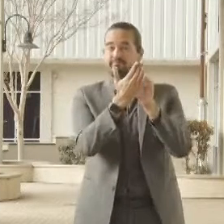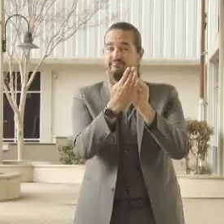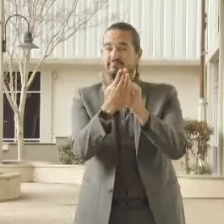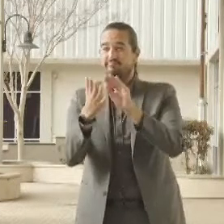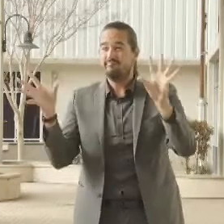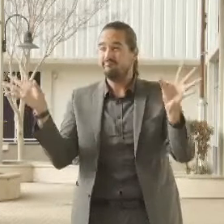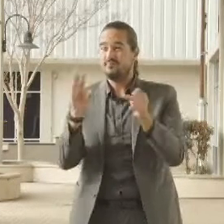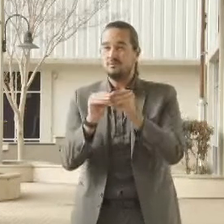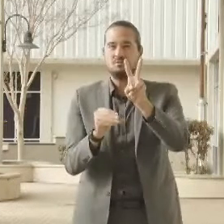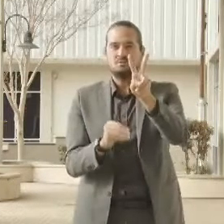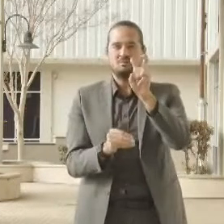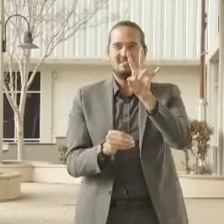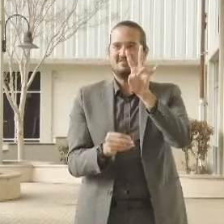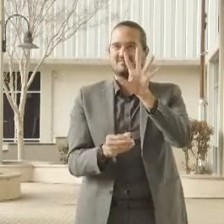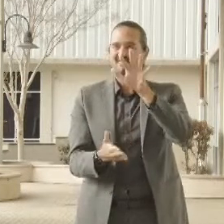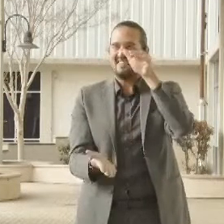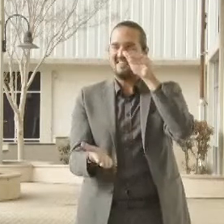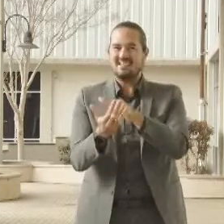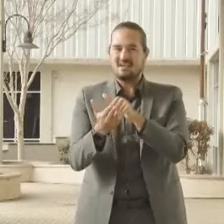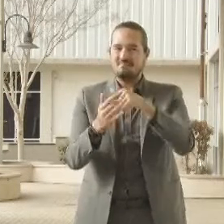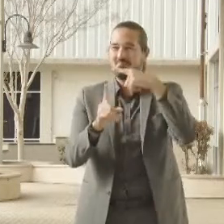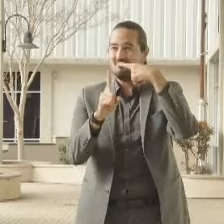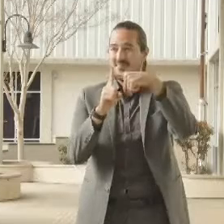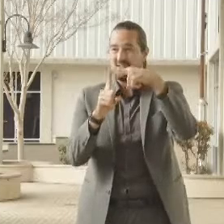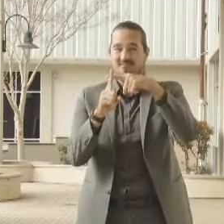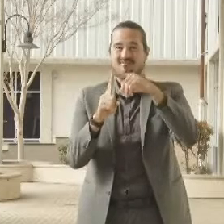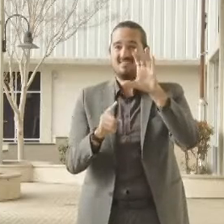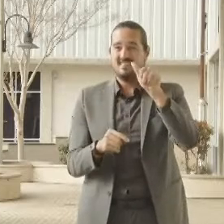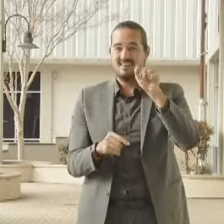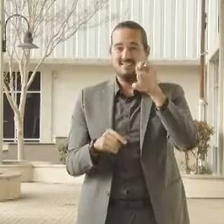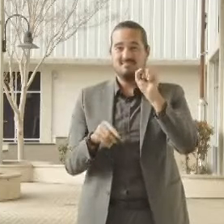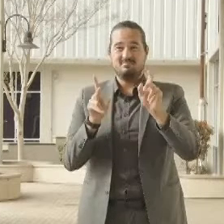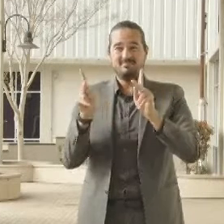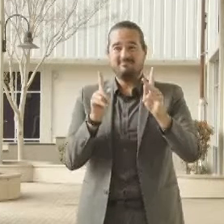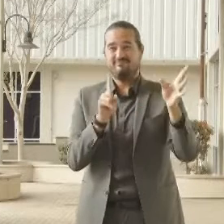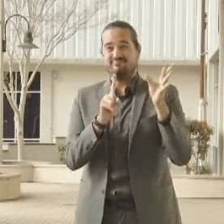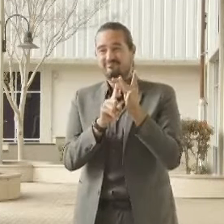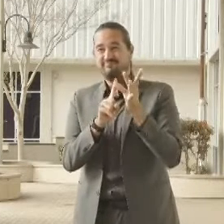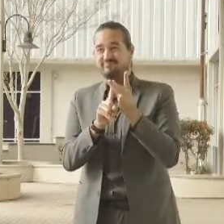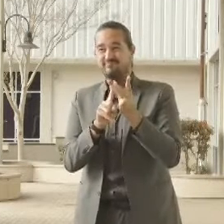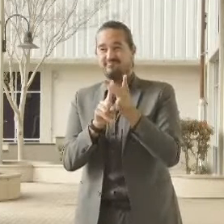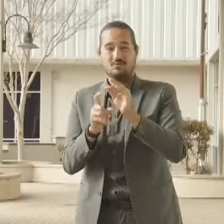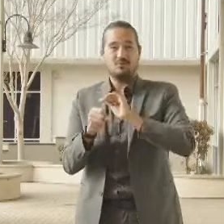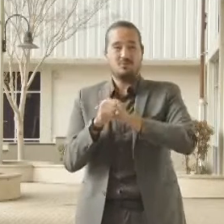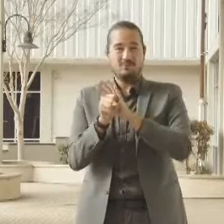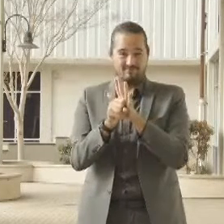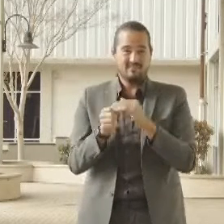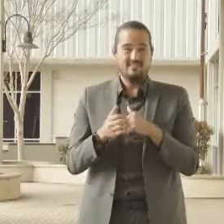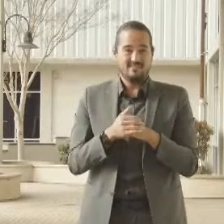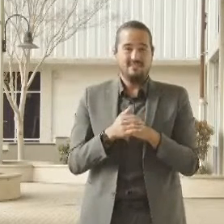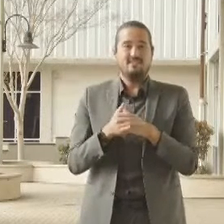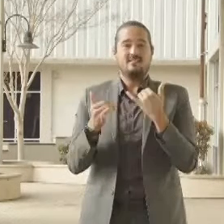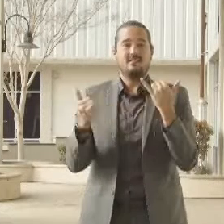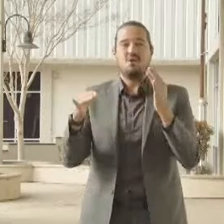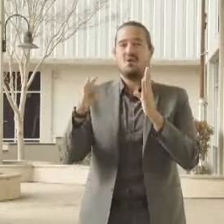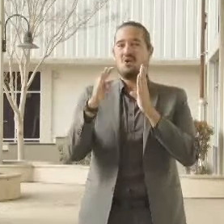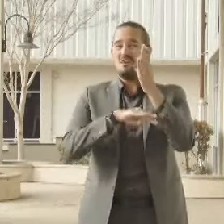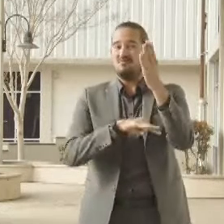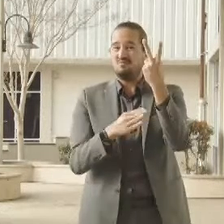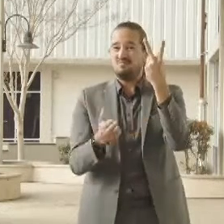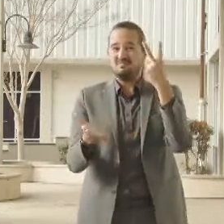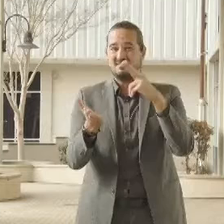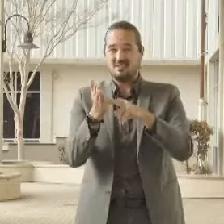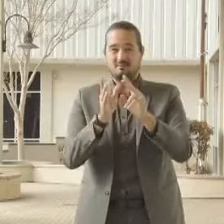275,000 cases of COVID, and we know that's an undercount. And now over 2,000 people from